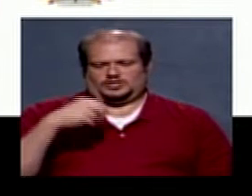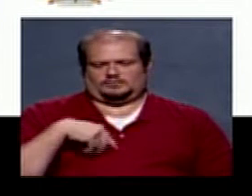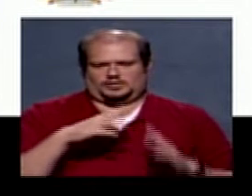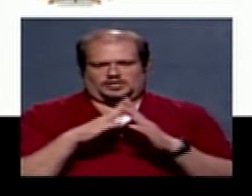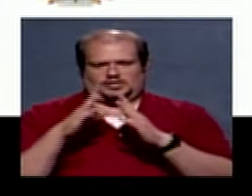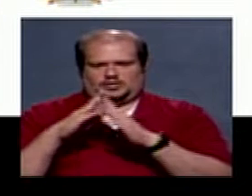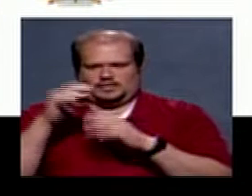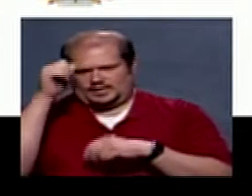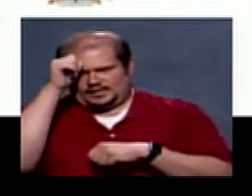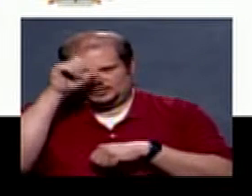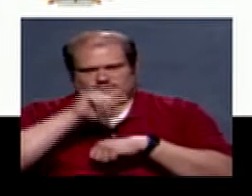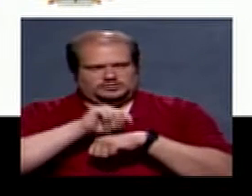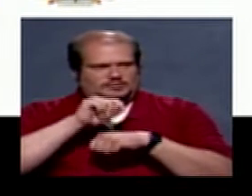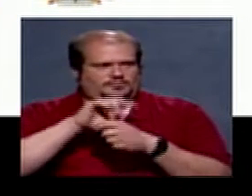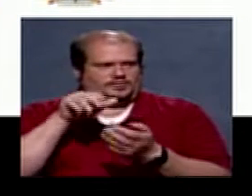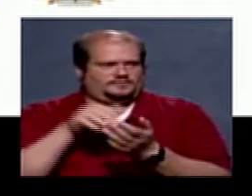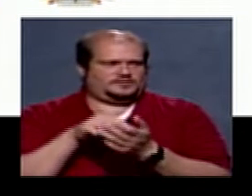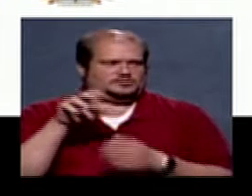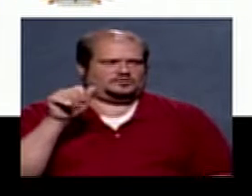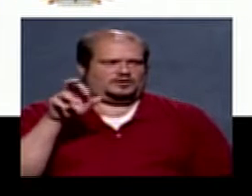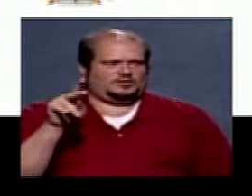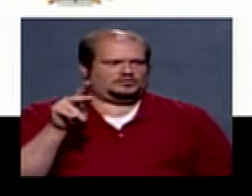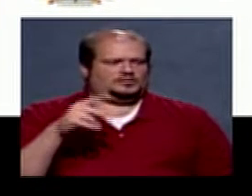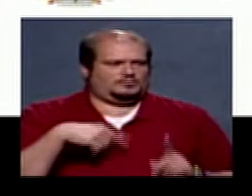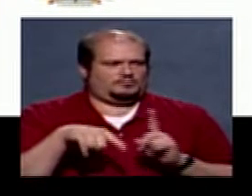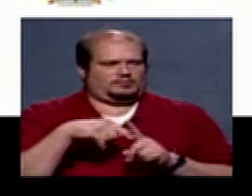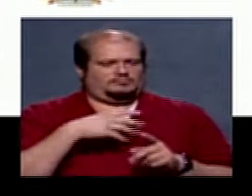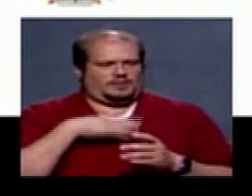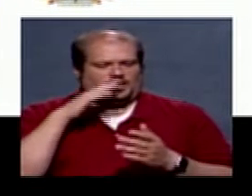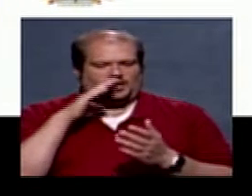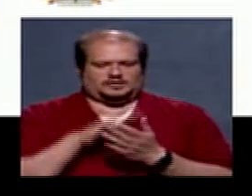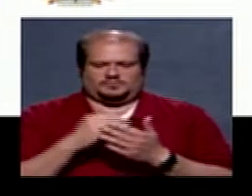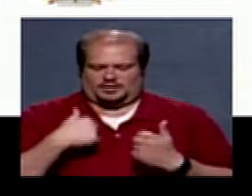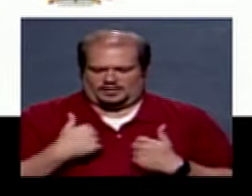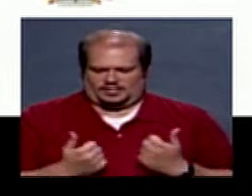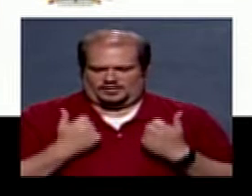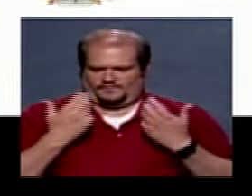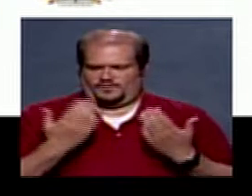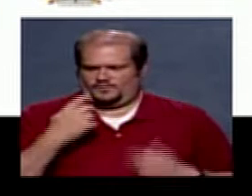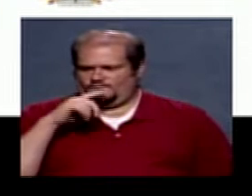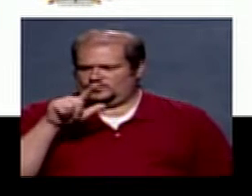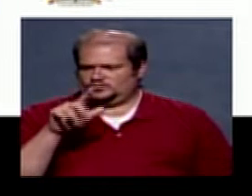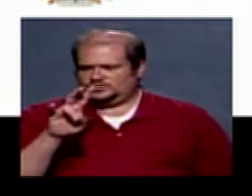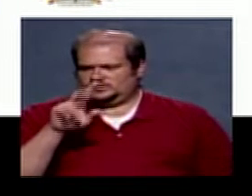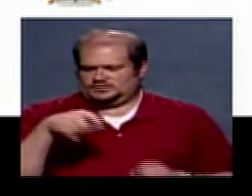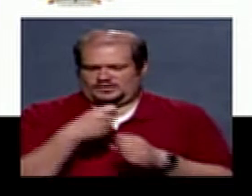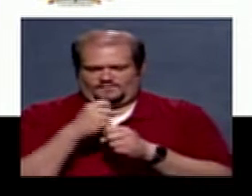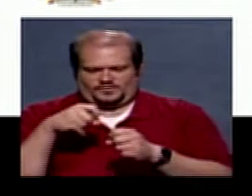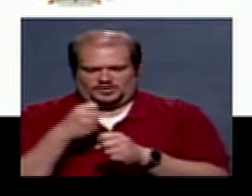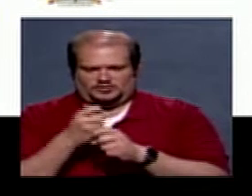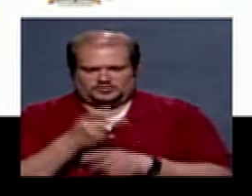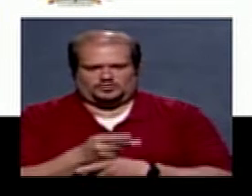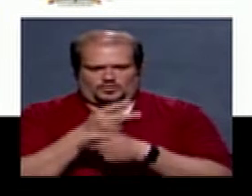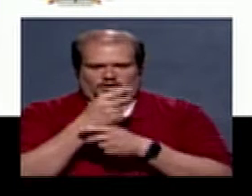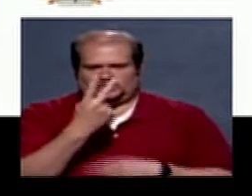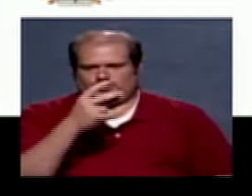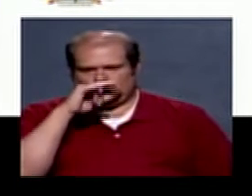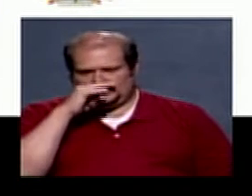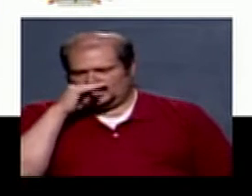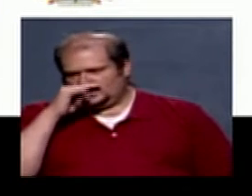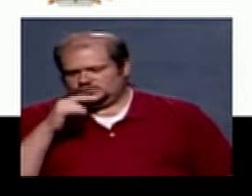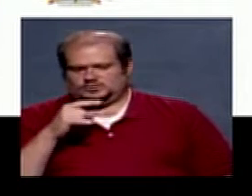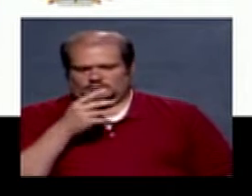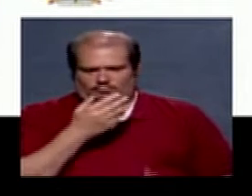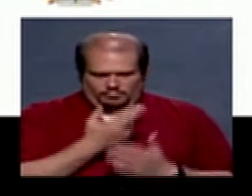the Hindu Temple of Central Arkansas. Along with my husband, I've lived here for 27 years and raised 2 kids.